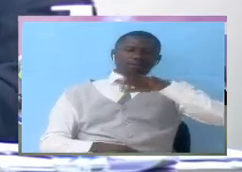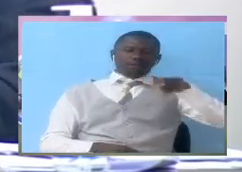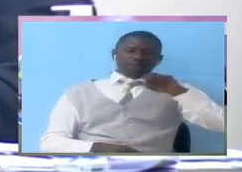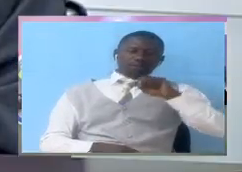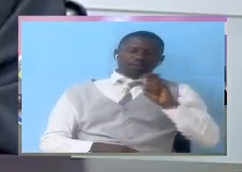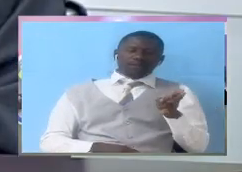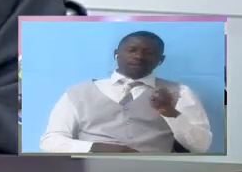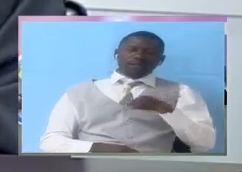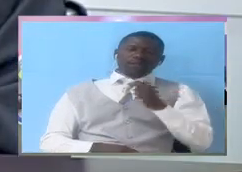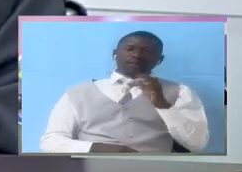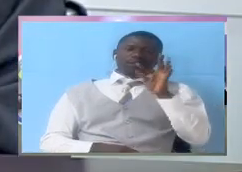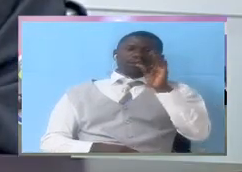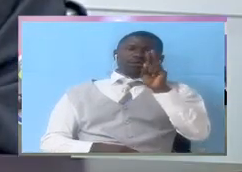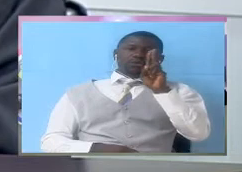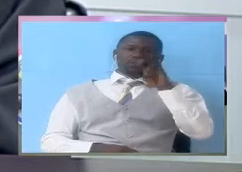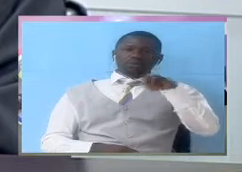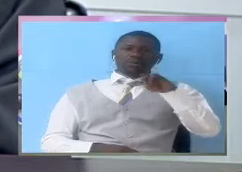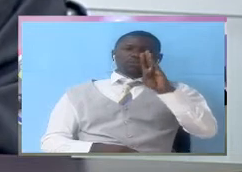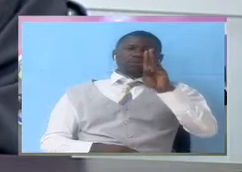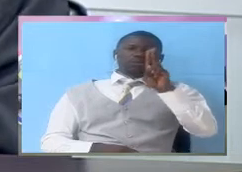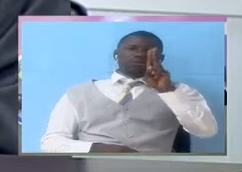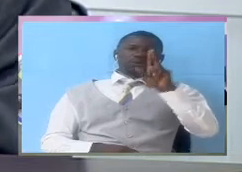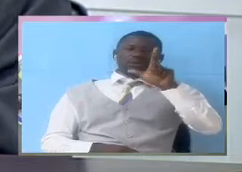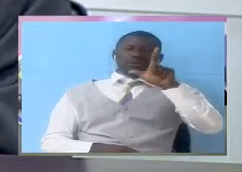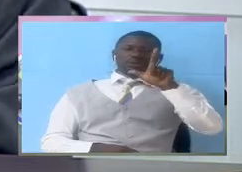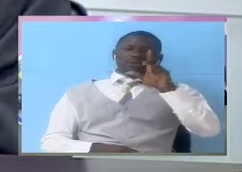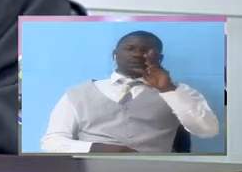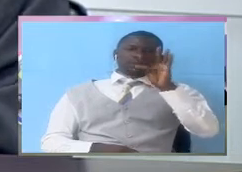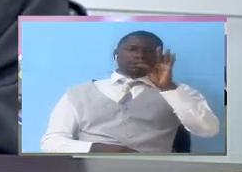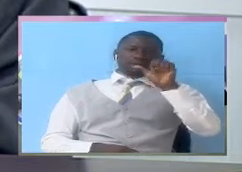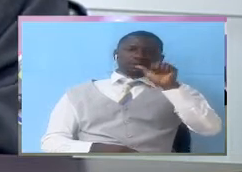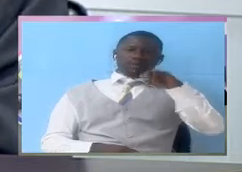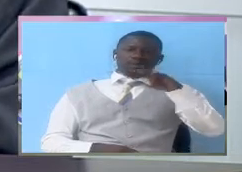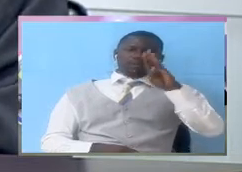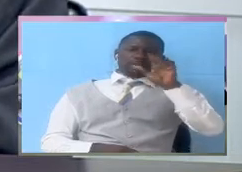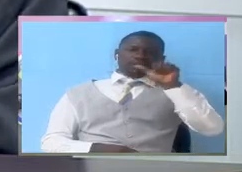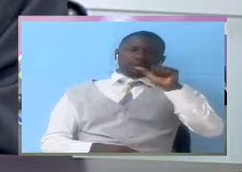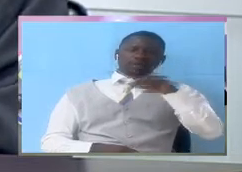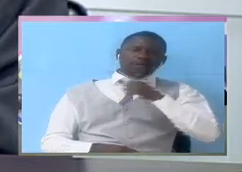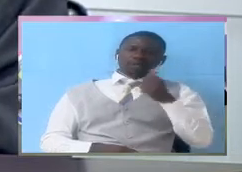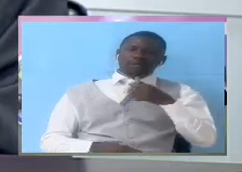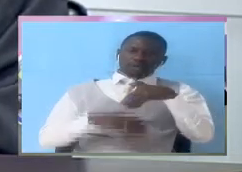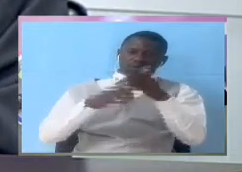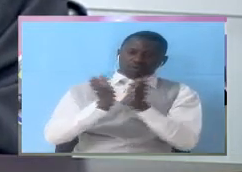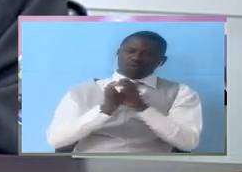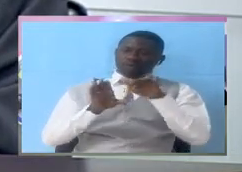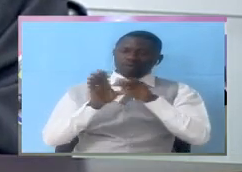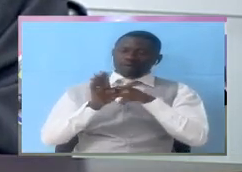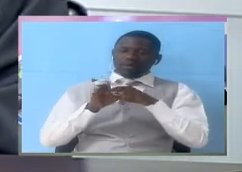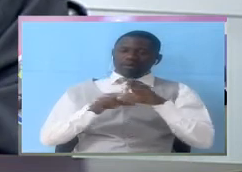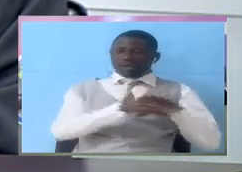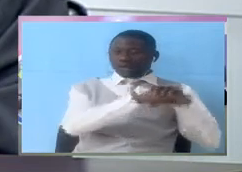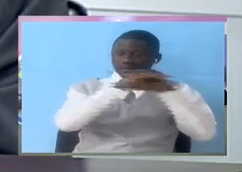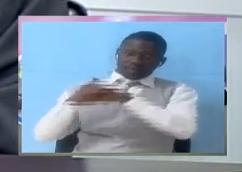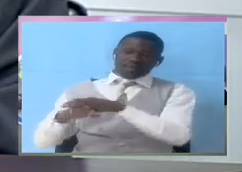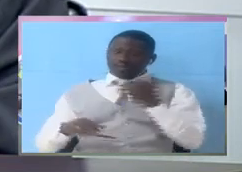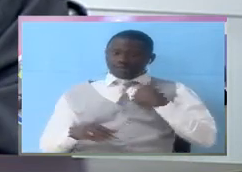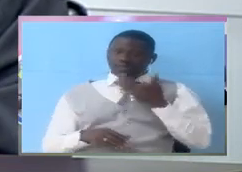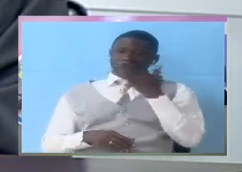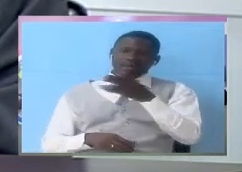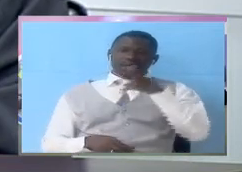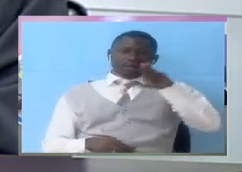Dem si yalla si Malia Mungu ak dem si yalla Tumbul Tamba ak seeni nit ñom leen dey indi ci biir. They had direct